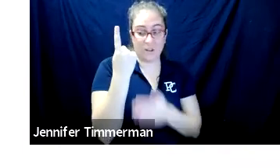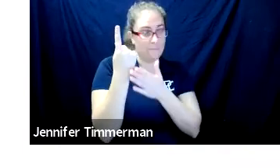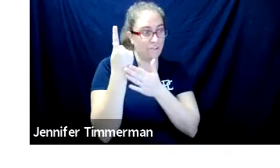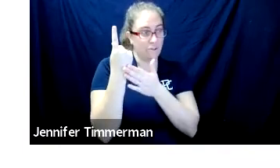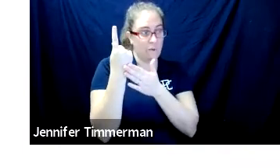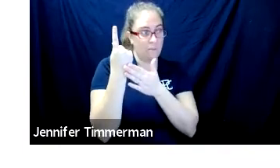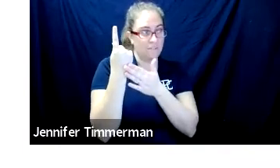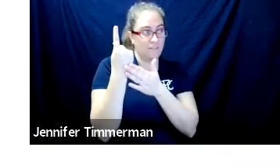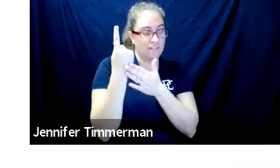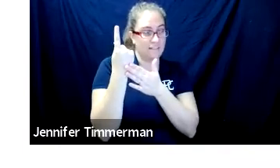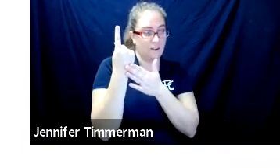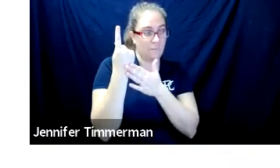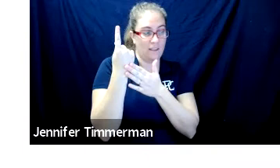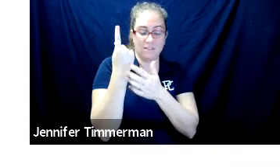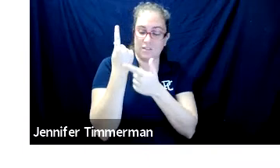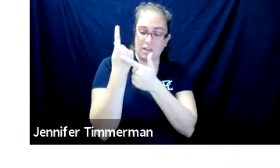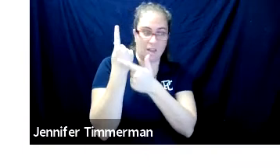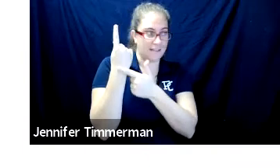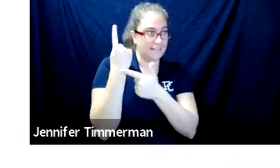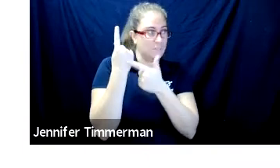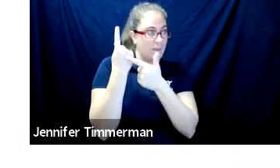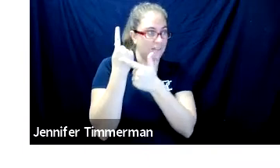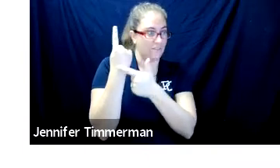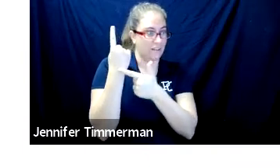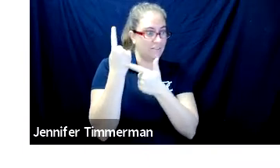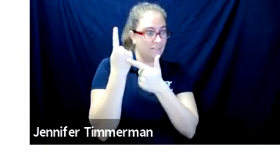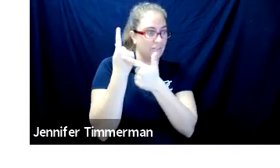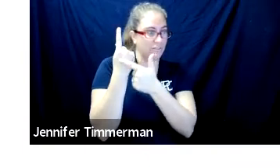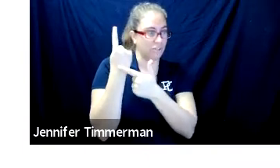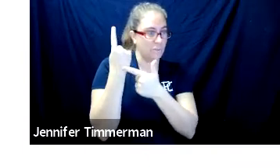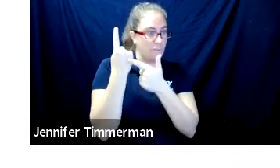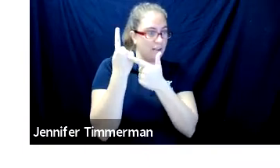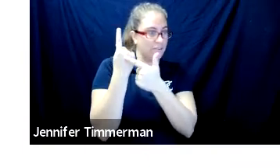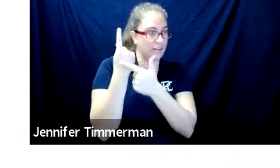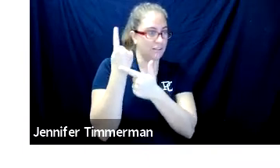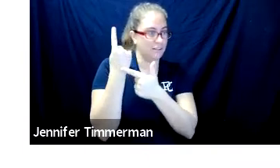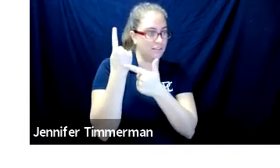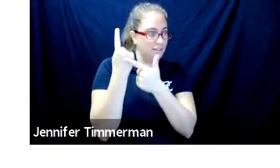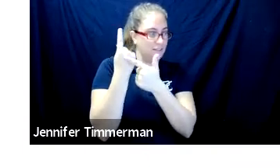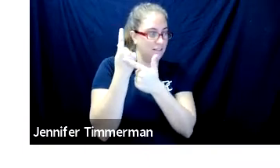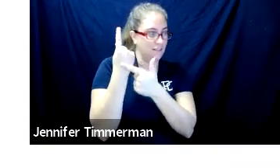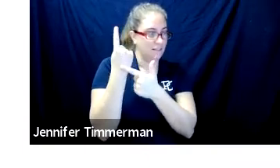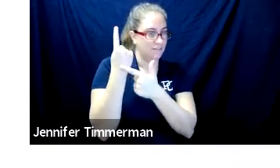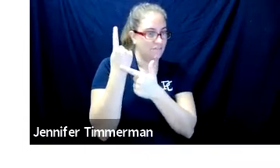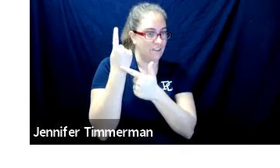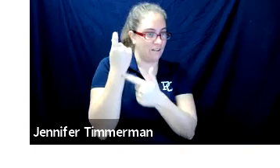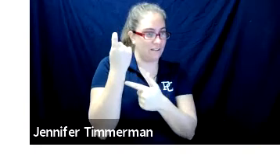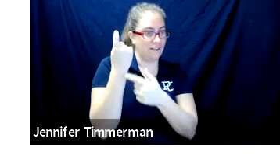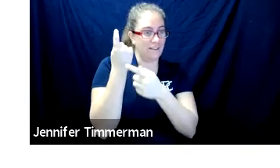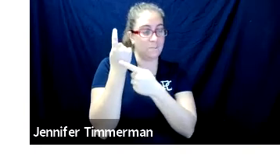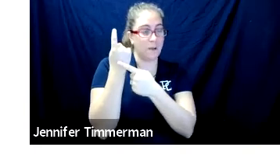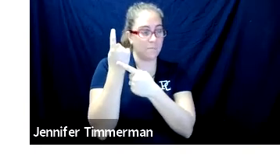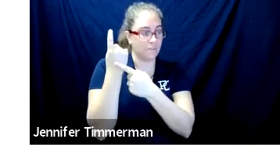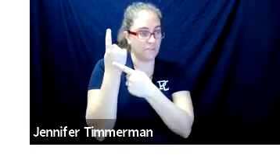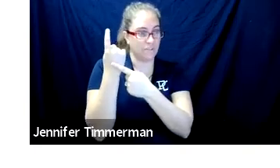Good, and go ahead and make sure your palm is facing away so that I see the back of your hand. So if you'll show me the back of your hand. Very